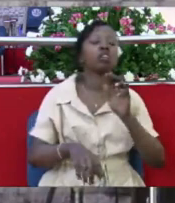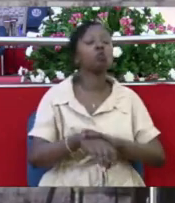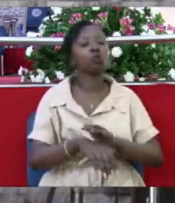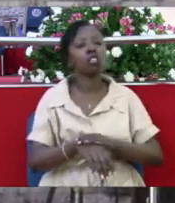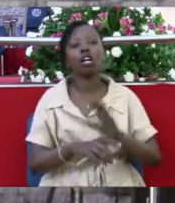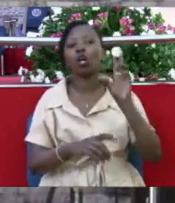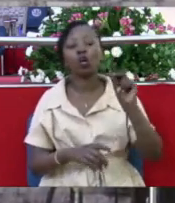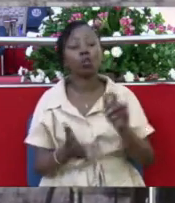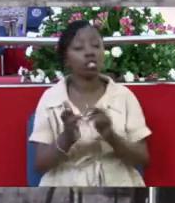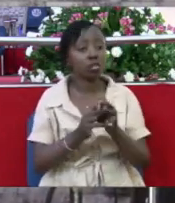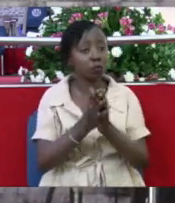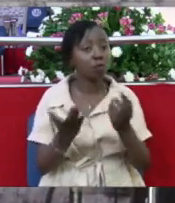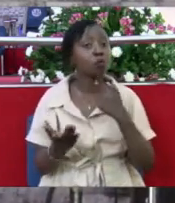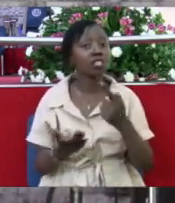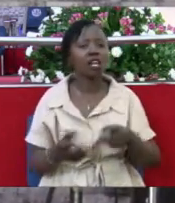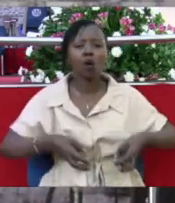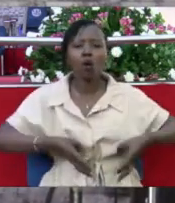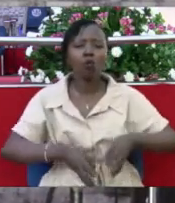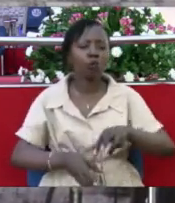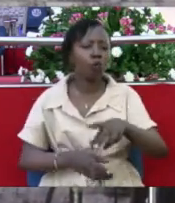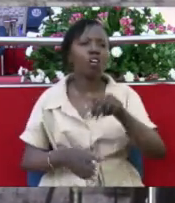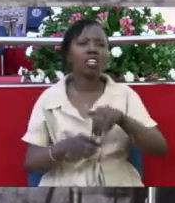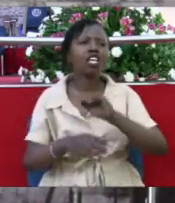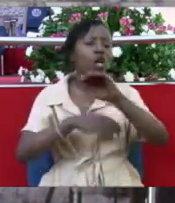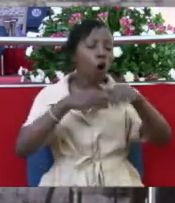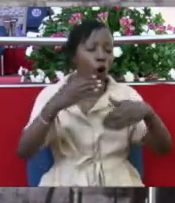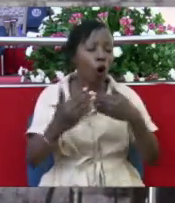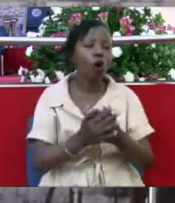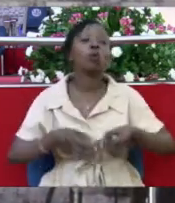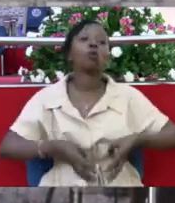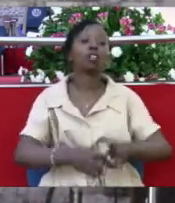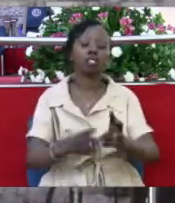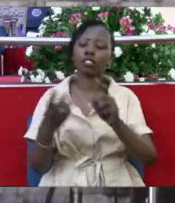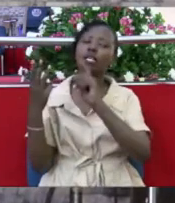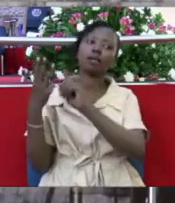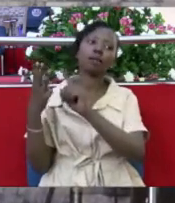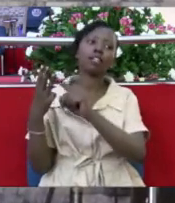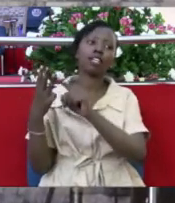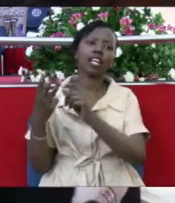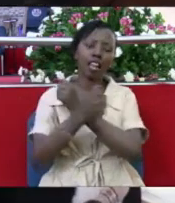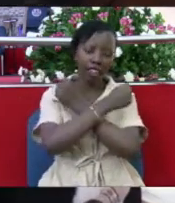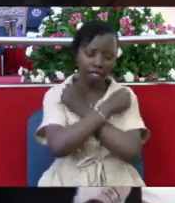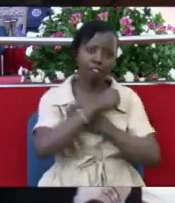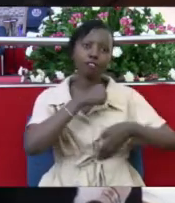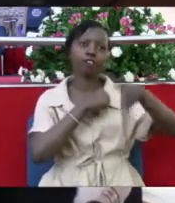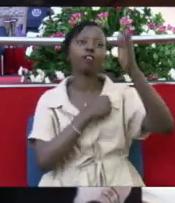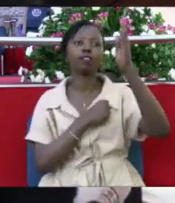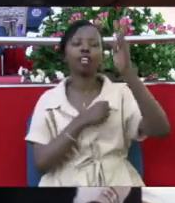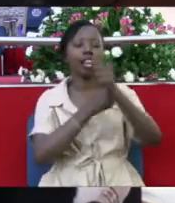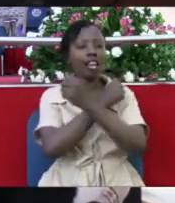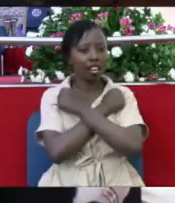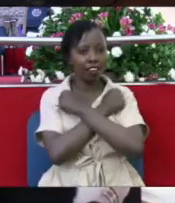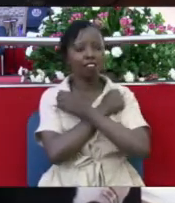his ways. Biblia inasema tembea katika njia zake. Number three. Ya tatu. Love him. Pende. Love him. Pende. Love him.